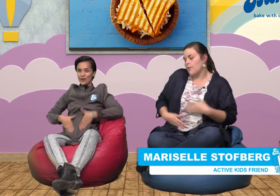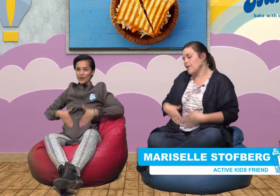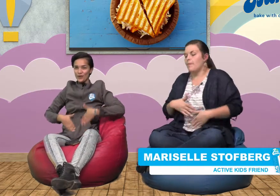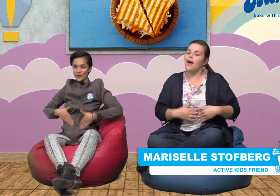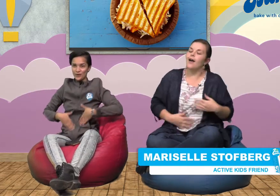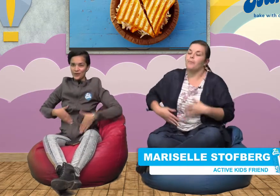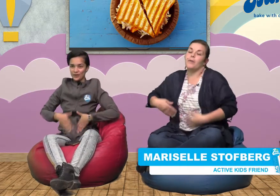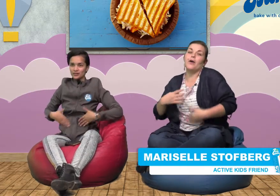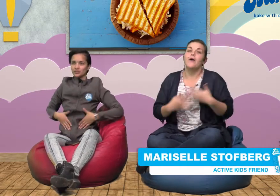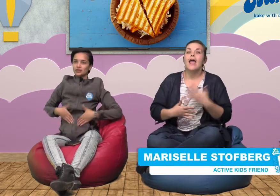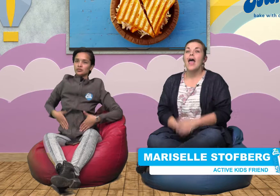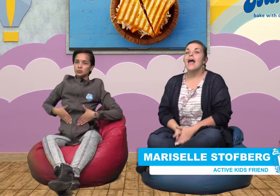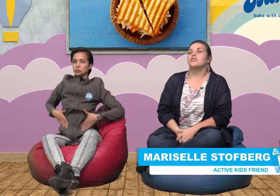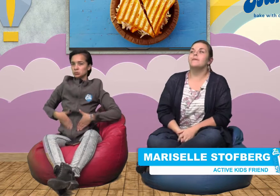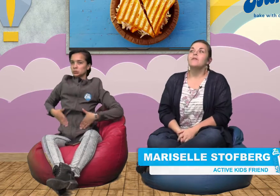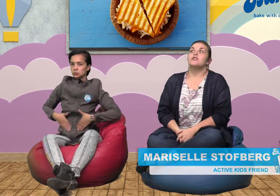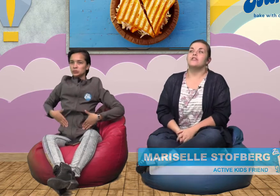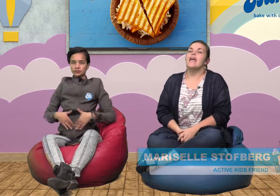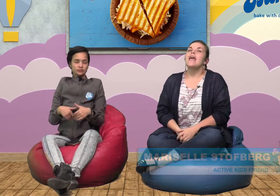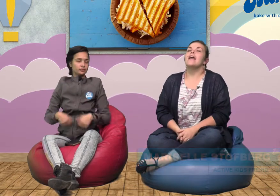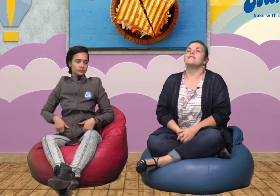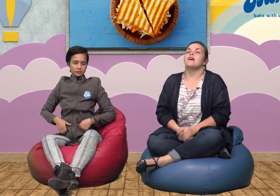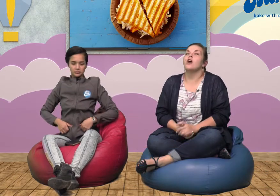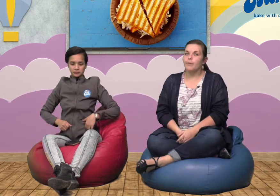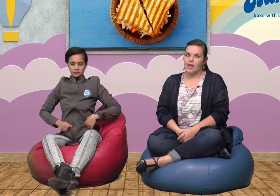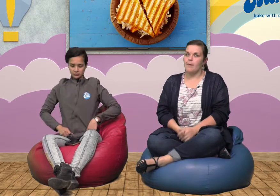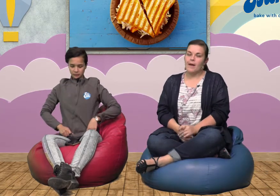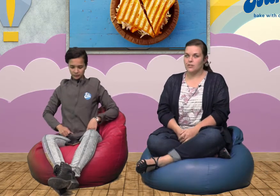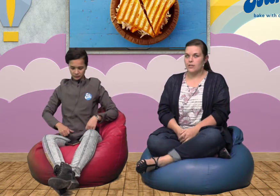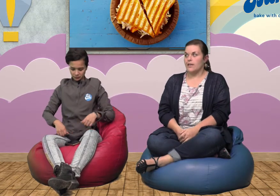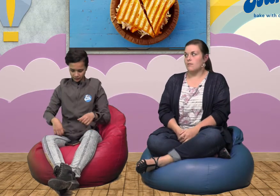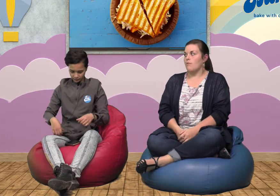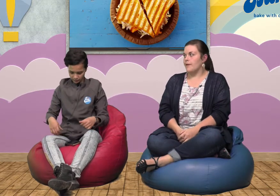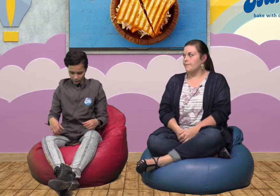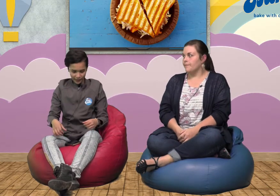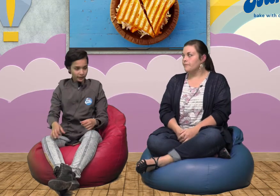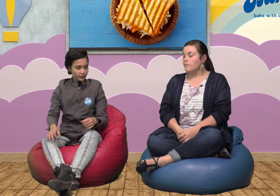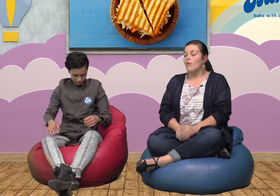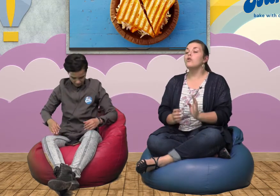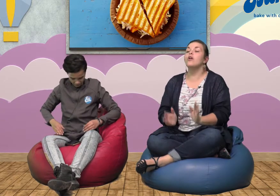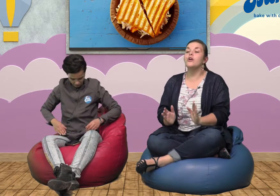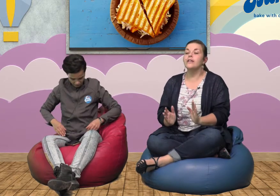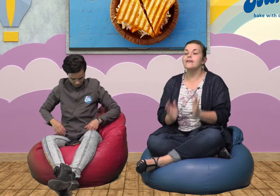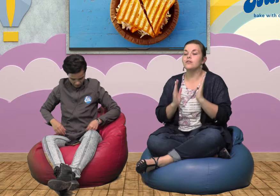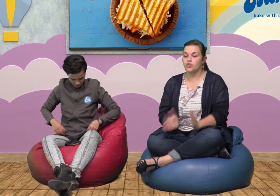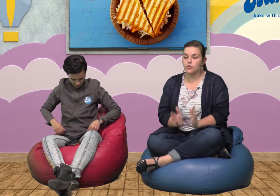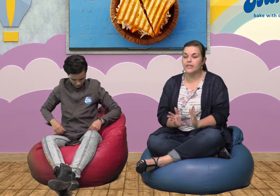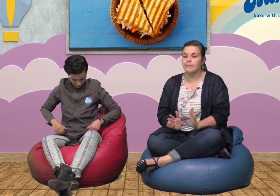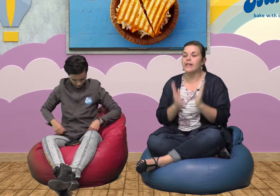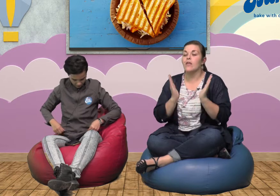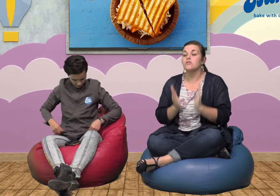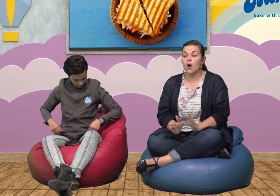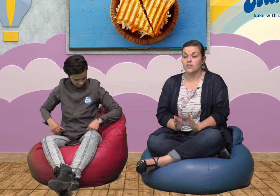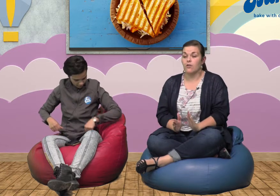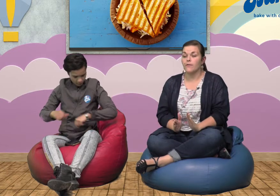Bakpro, And Jeannie, today is gonna be a magical day. Do you know why? Why? Not only is it Tuesday,